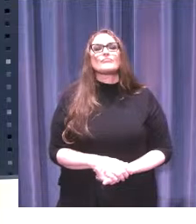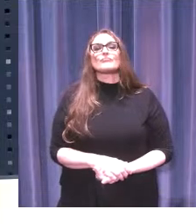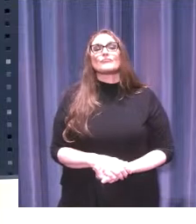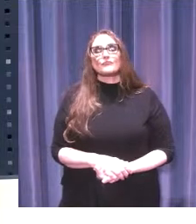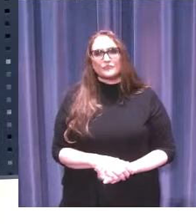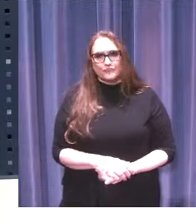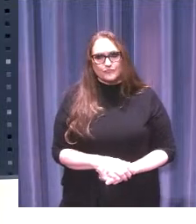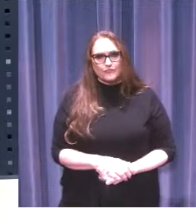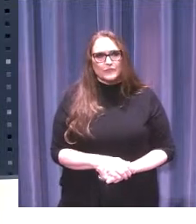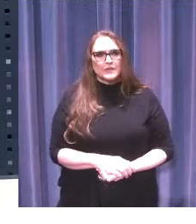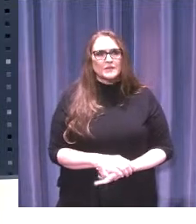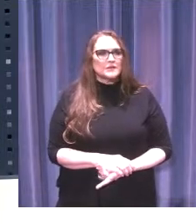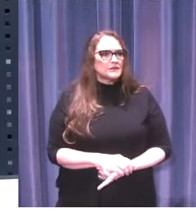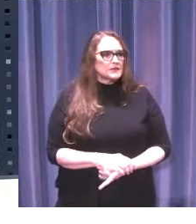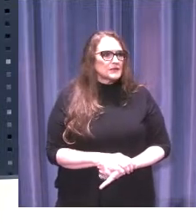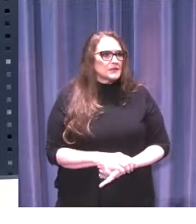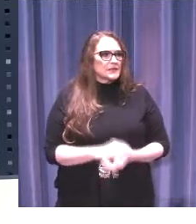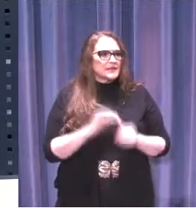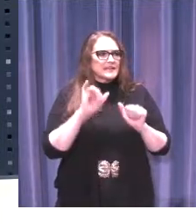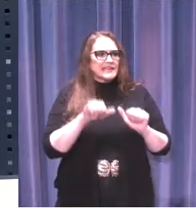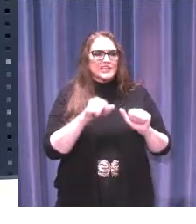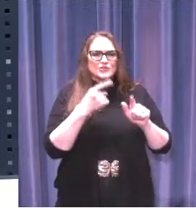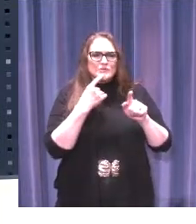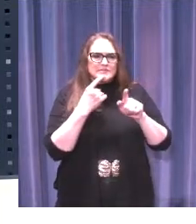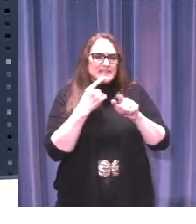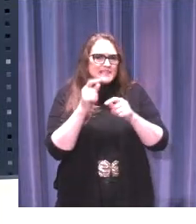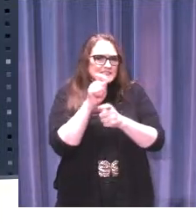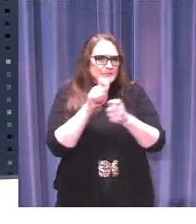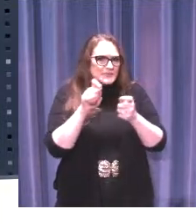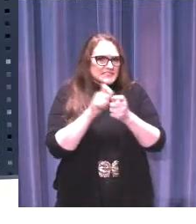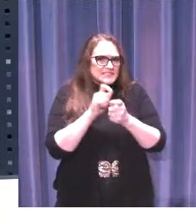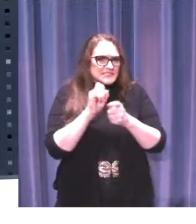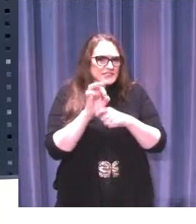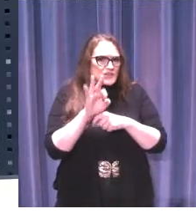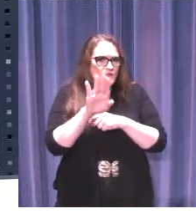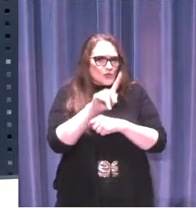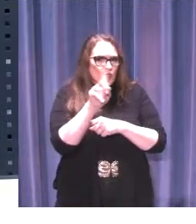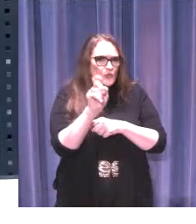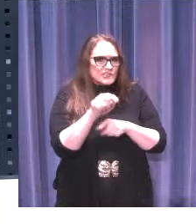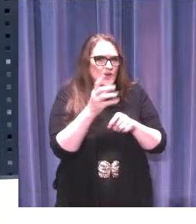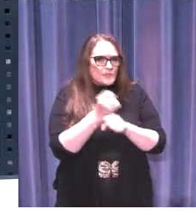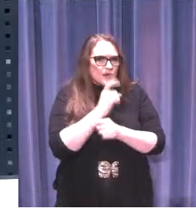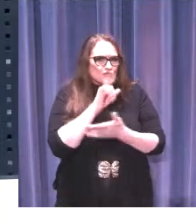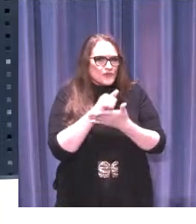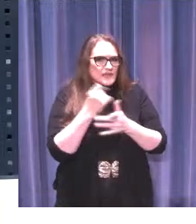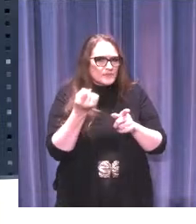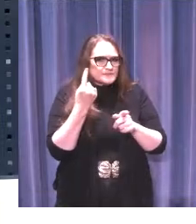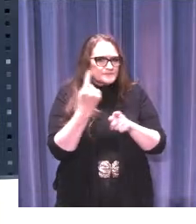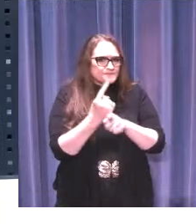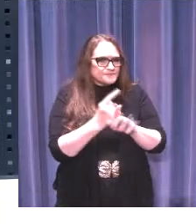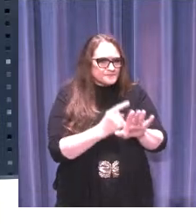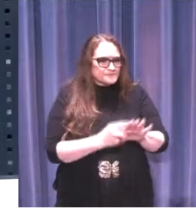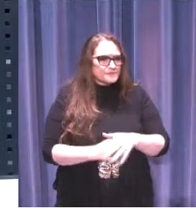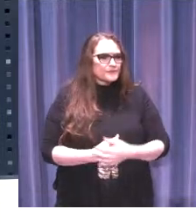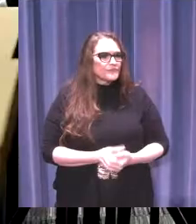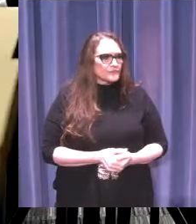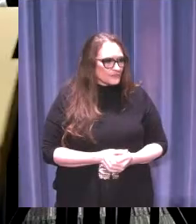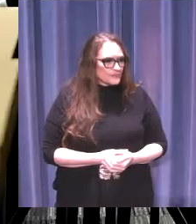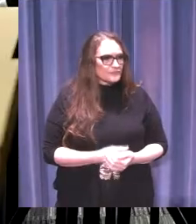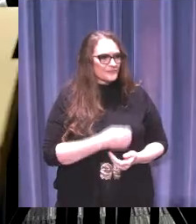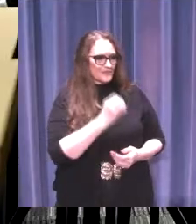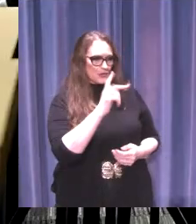What, can you repeat the specifics of your question? I just want to make sure I get it right.